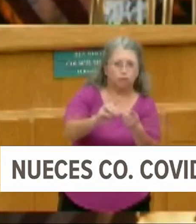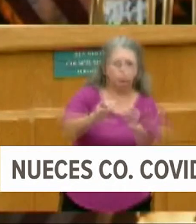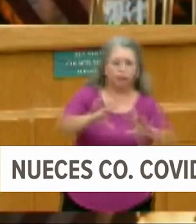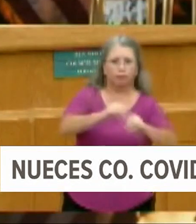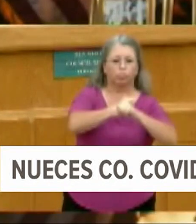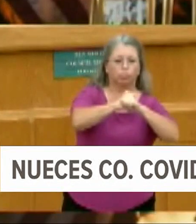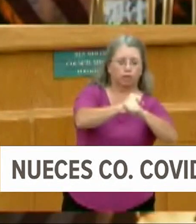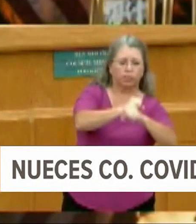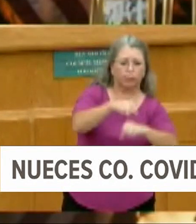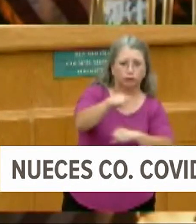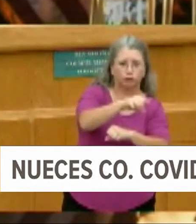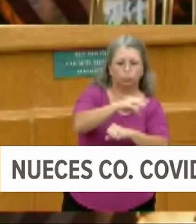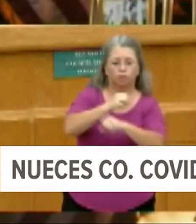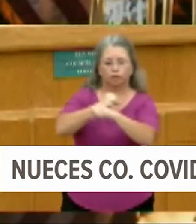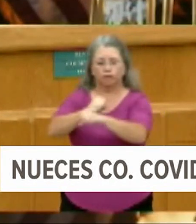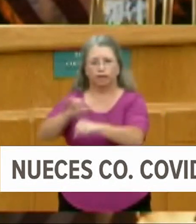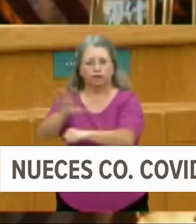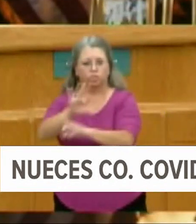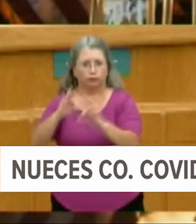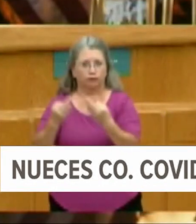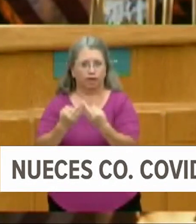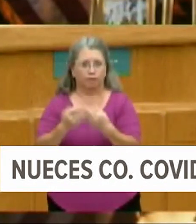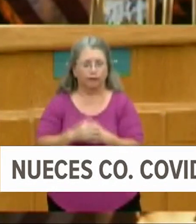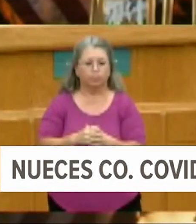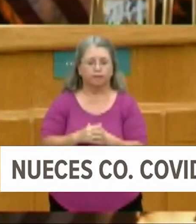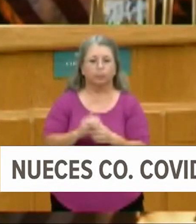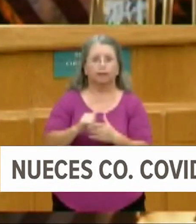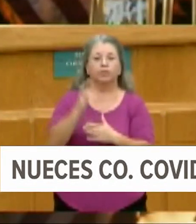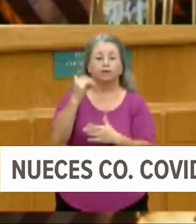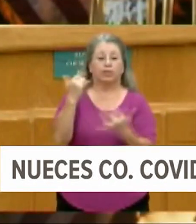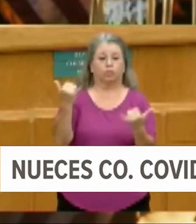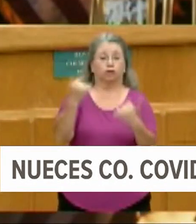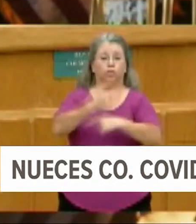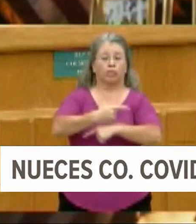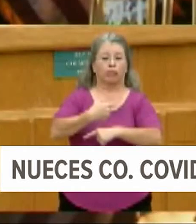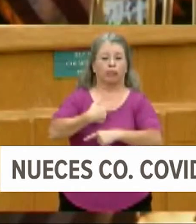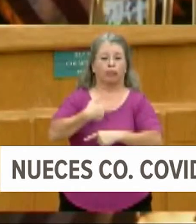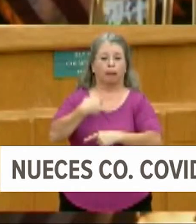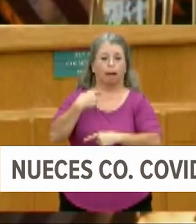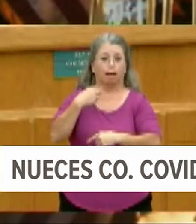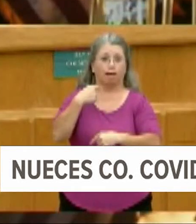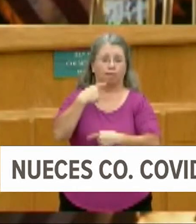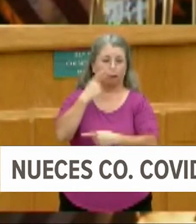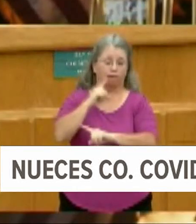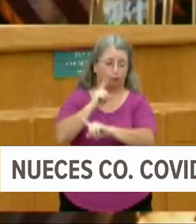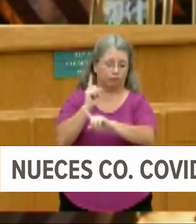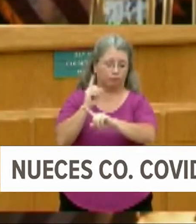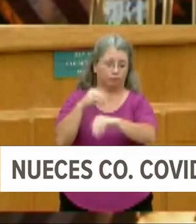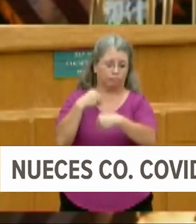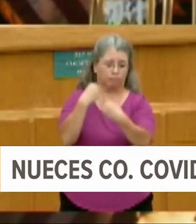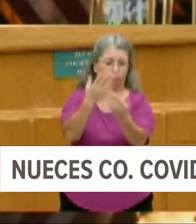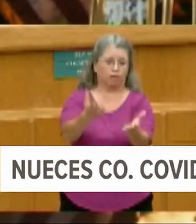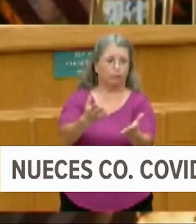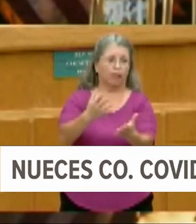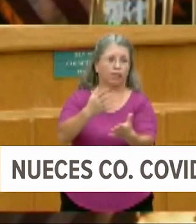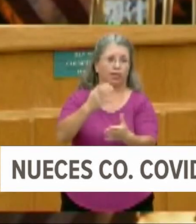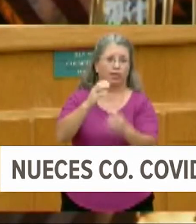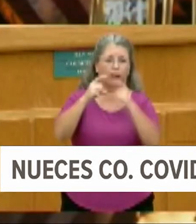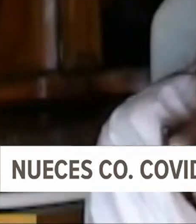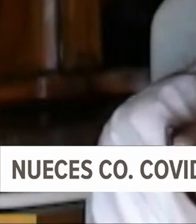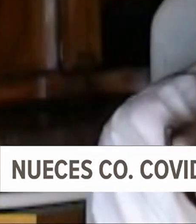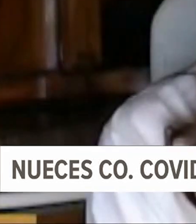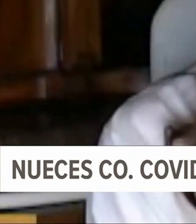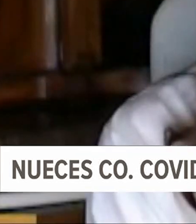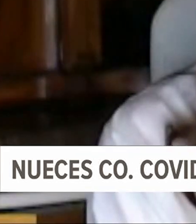And on Thursday, this announcement. I am issuing a face covering requirement for all counties with more than 20 COVID